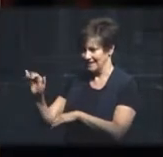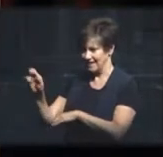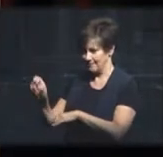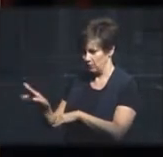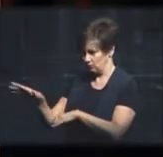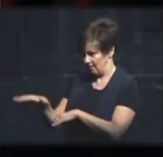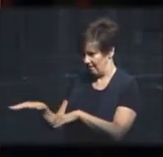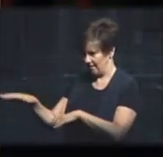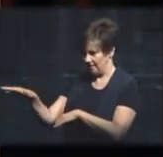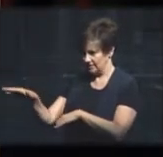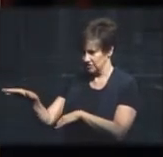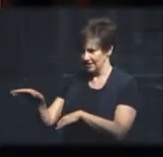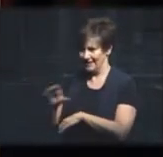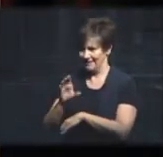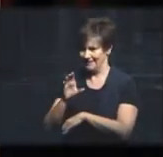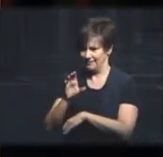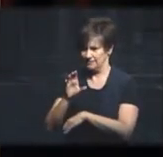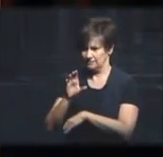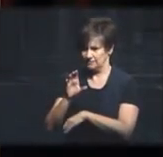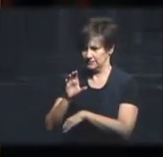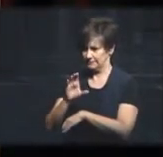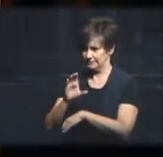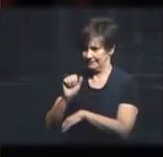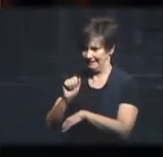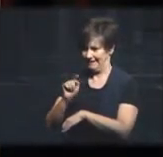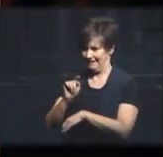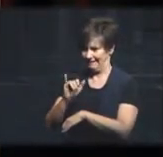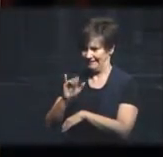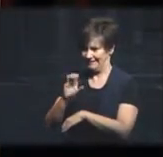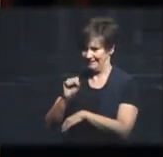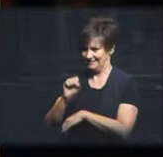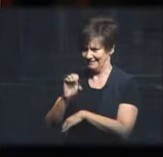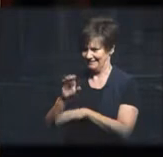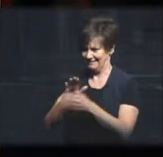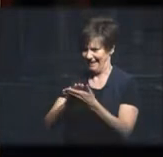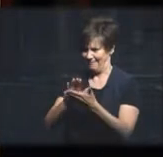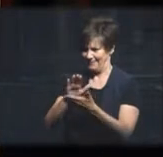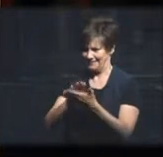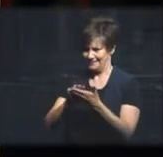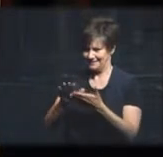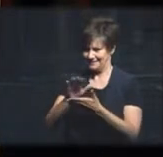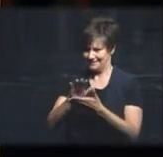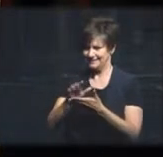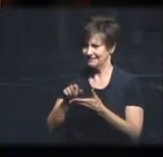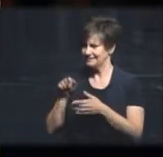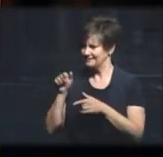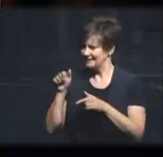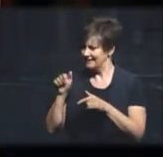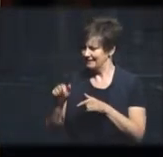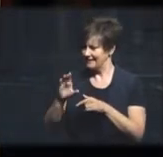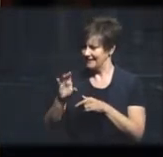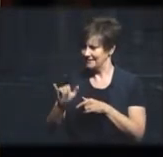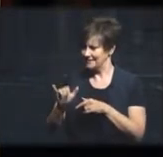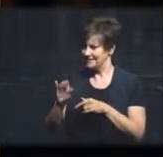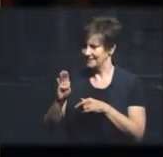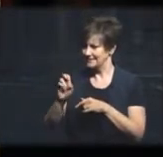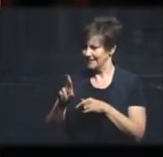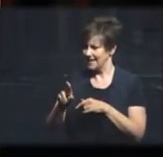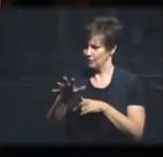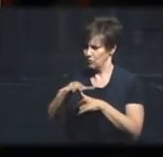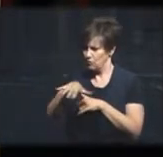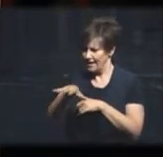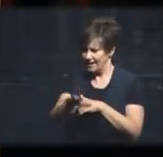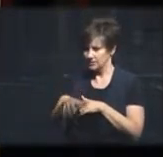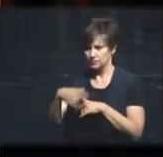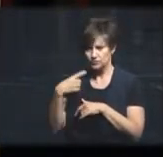at the Catalyst campus to support this as well. These cyber ranges are really quite interesting, a pretty significant investment